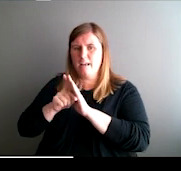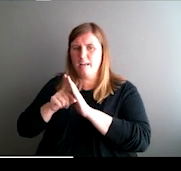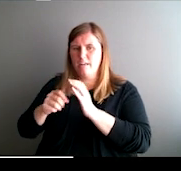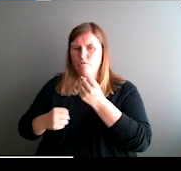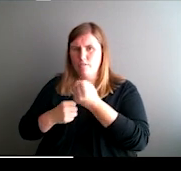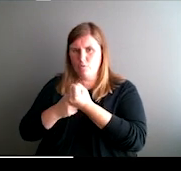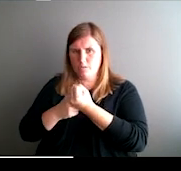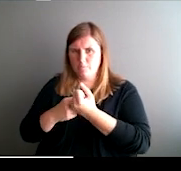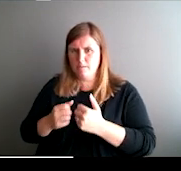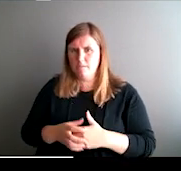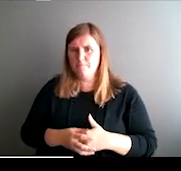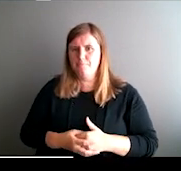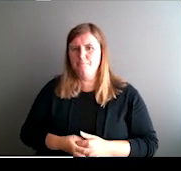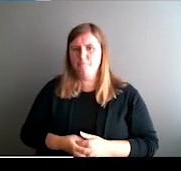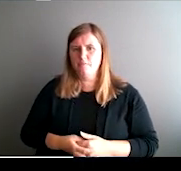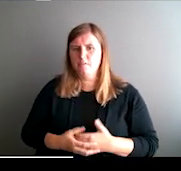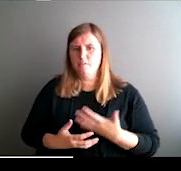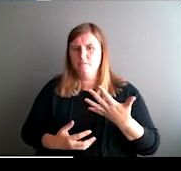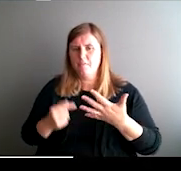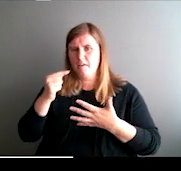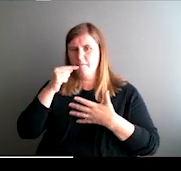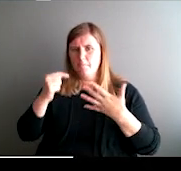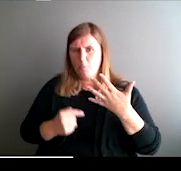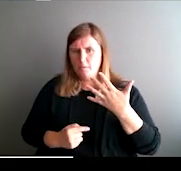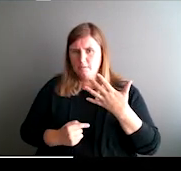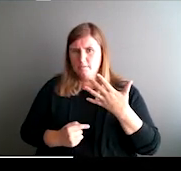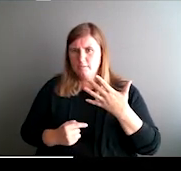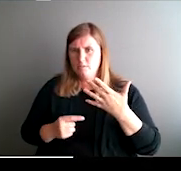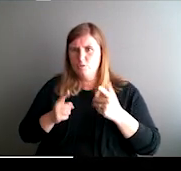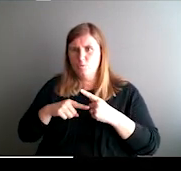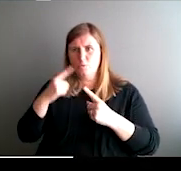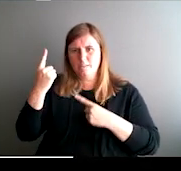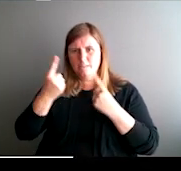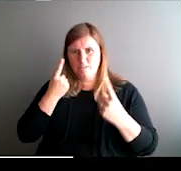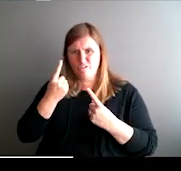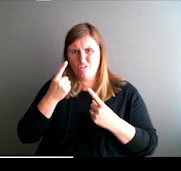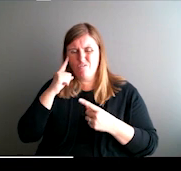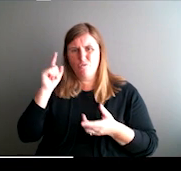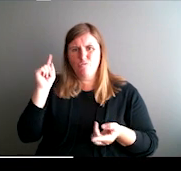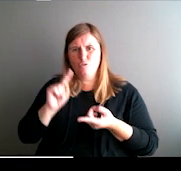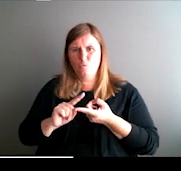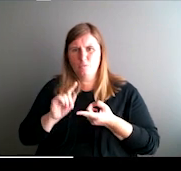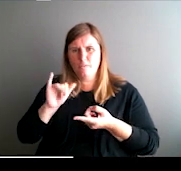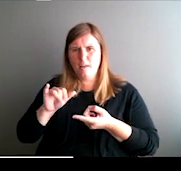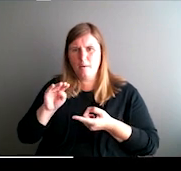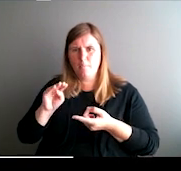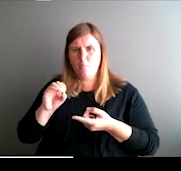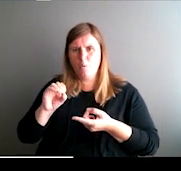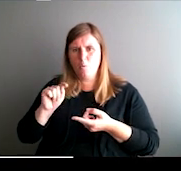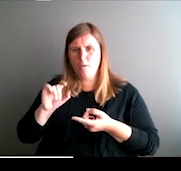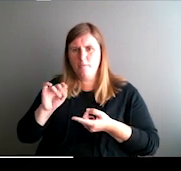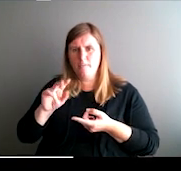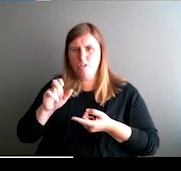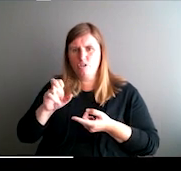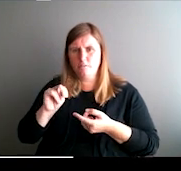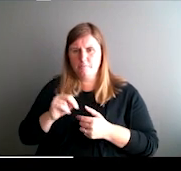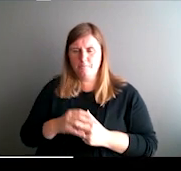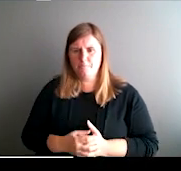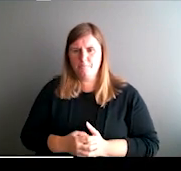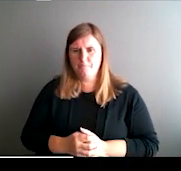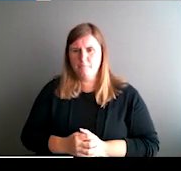see here are 5 points to consider for reducing that motivation.